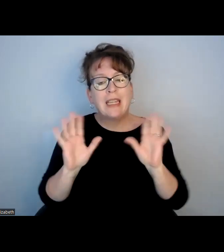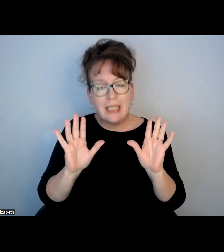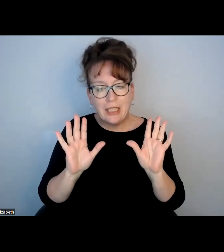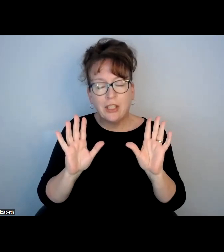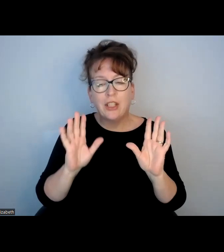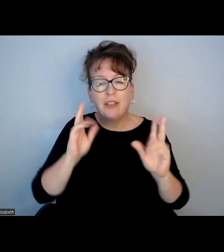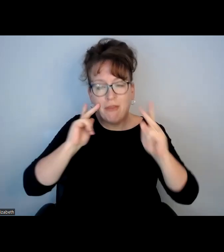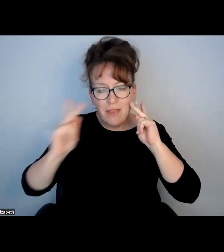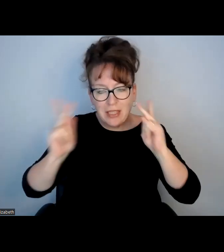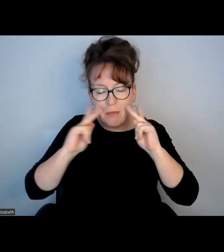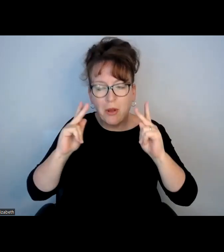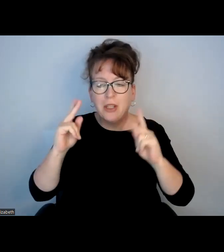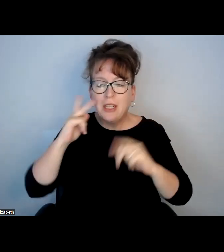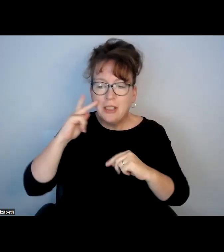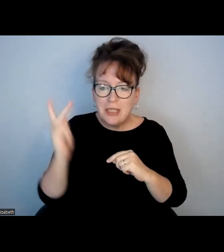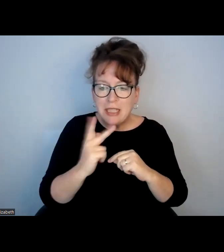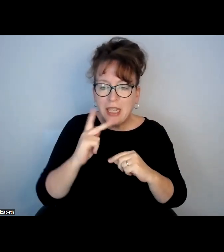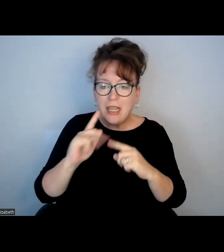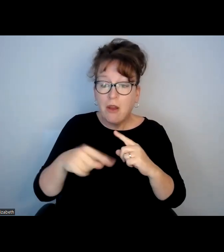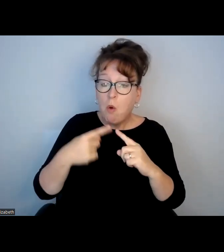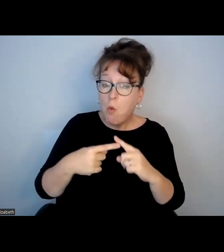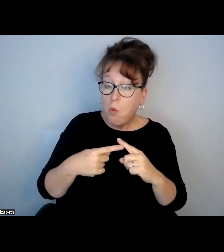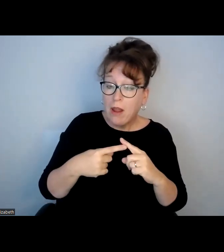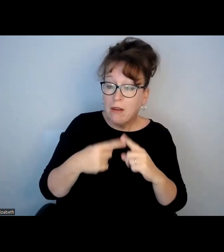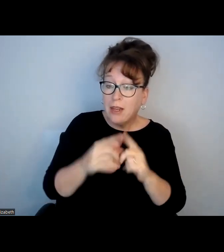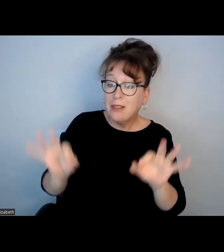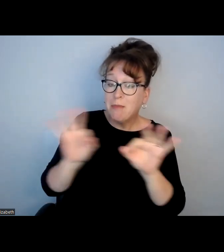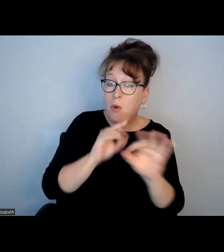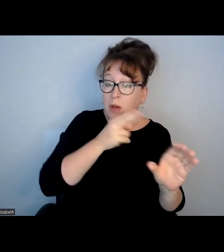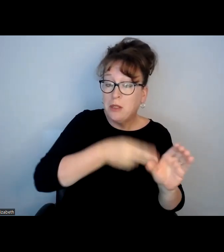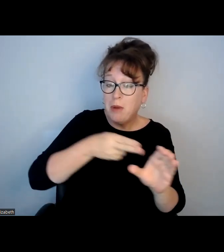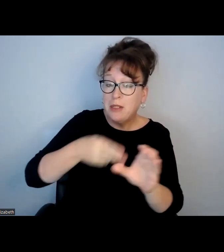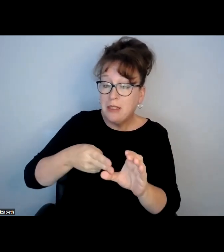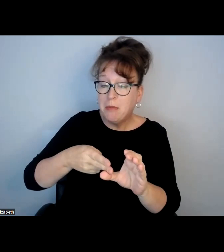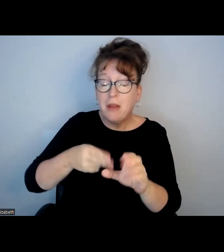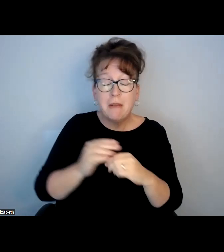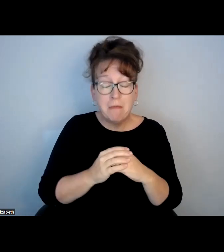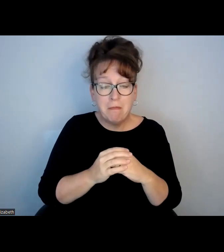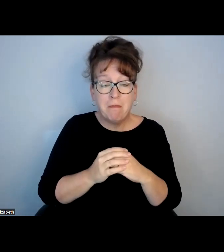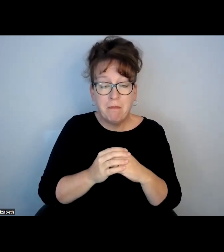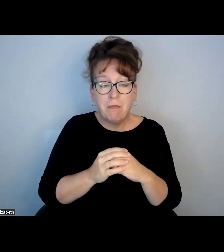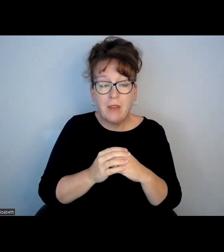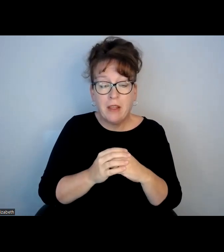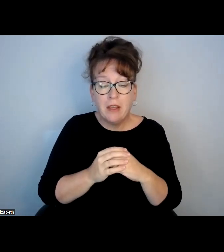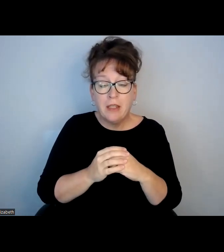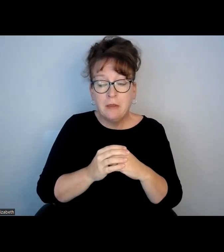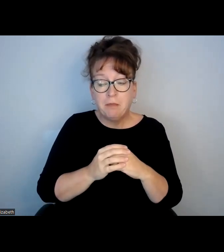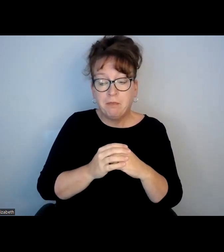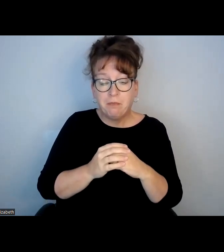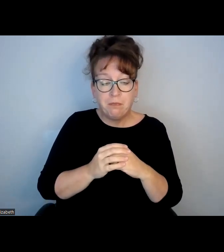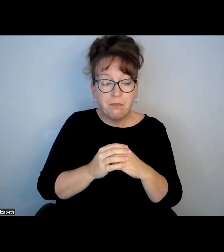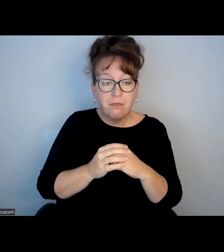visibility into when they're supposed to be participating in these processes, and